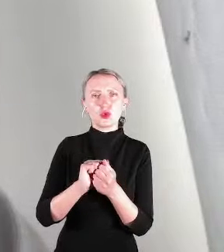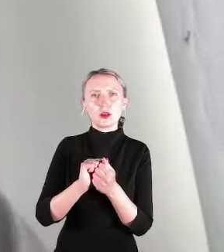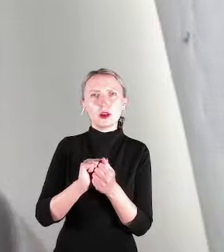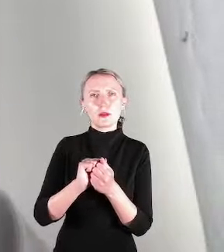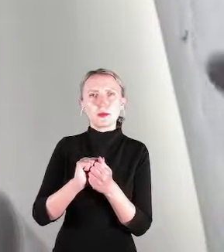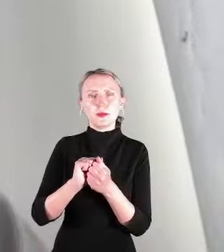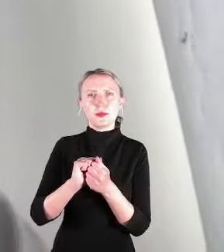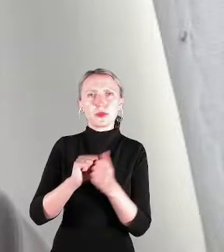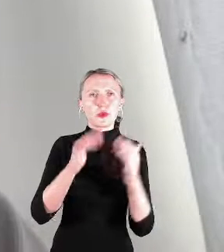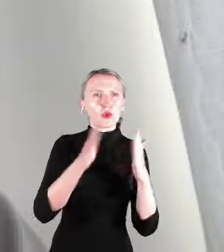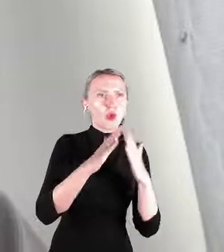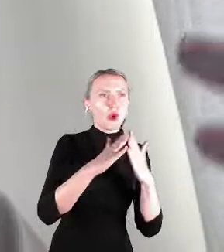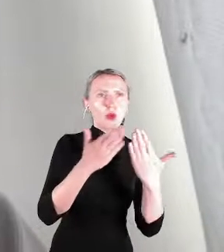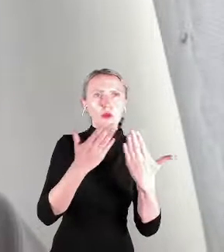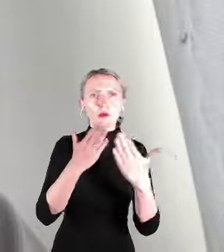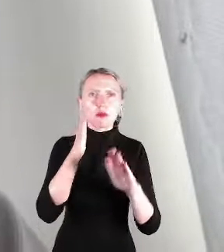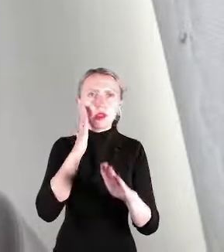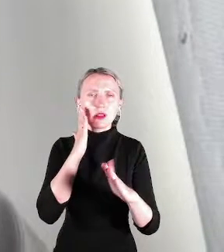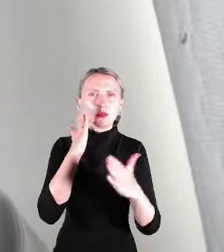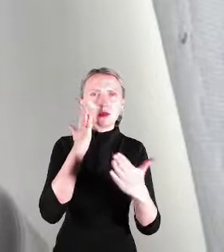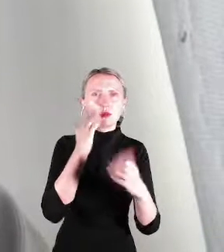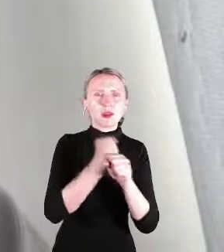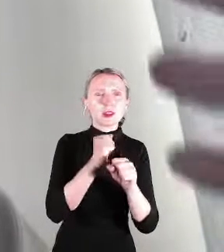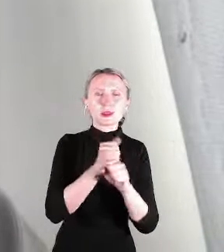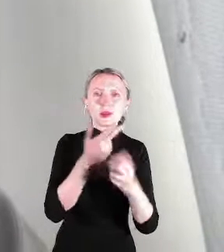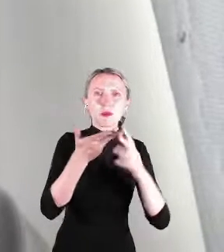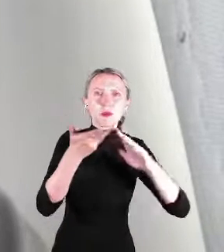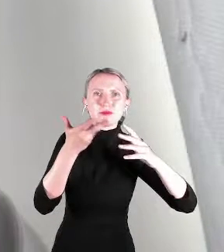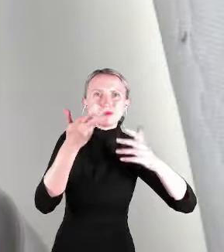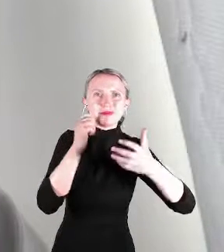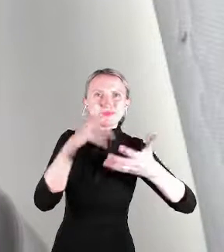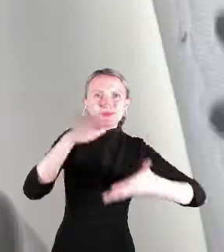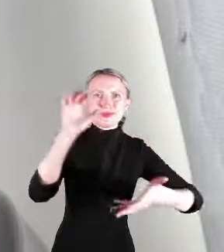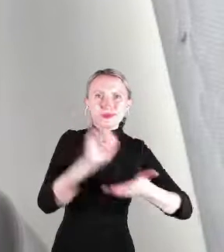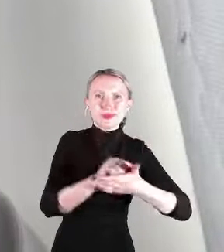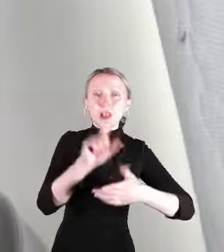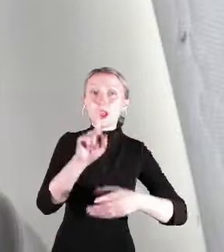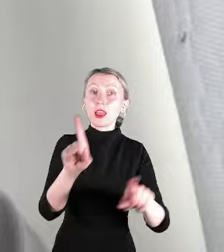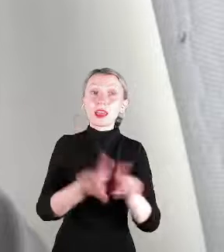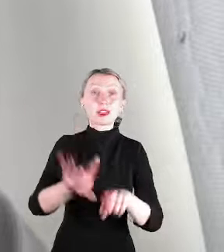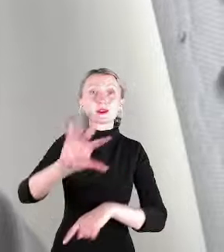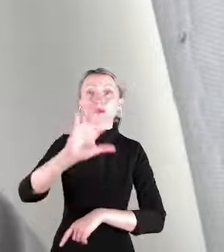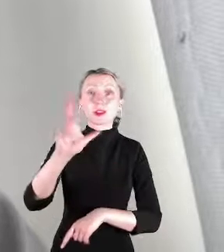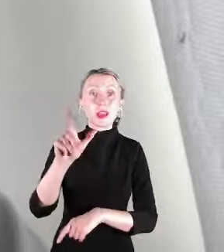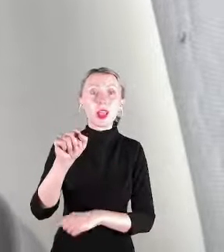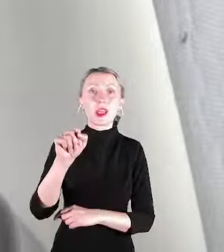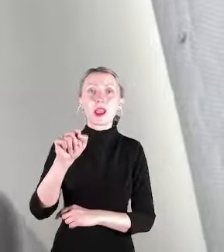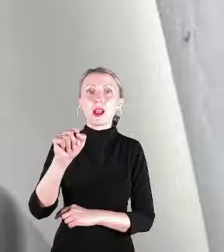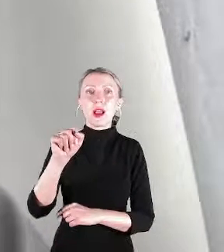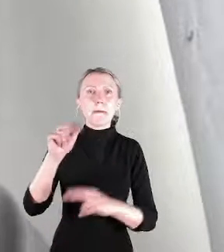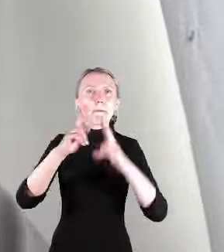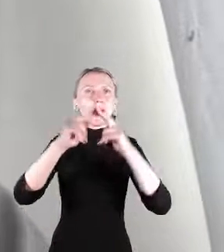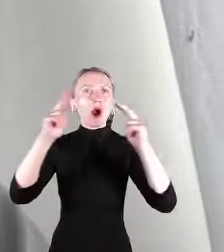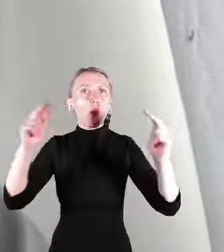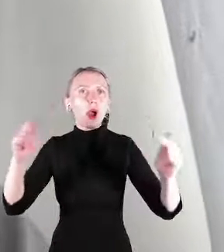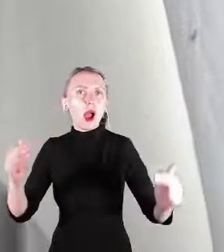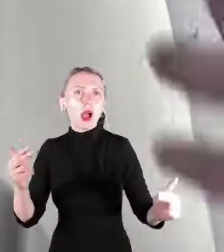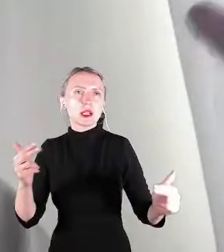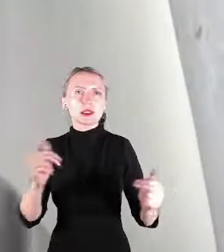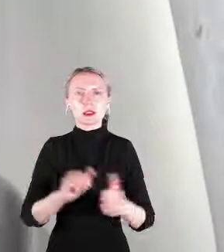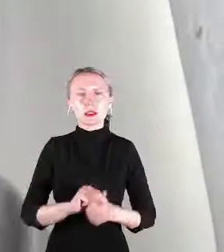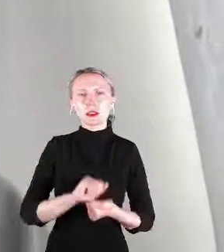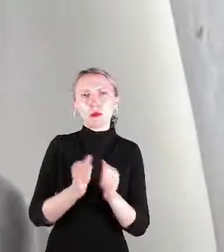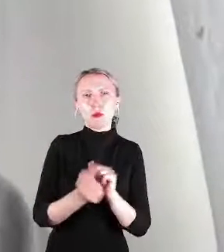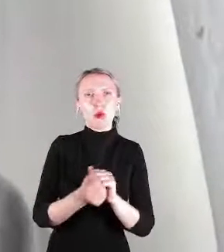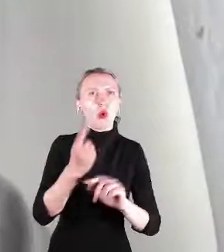old palaces, charming garden towns, old bathing hotels, great villas.